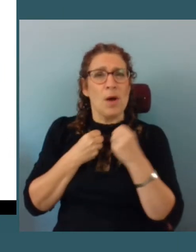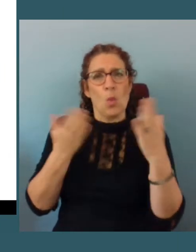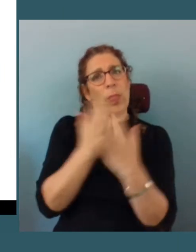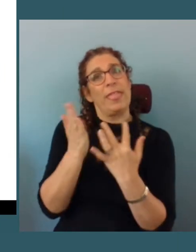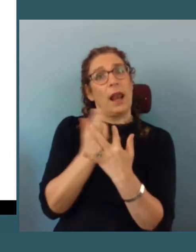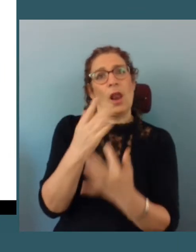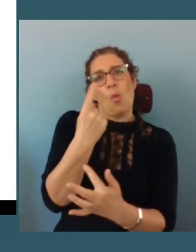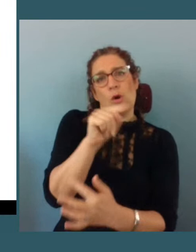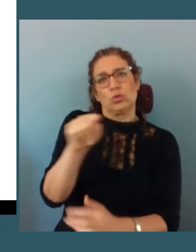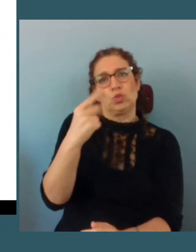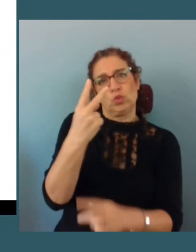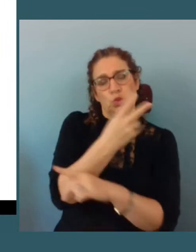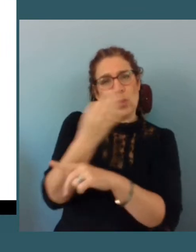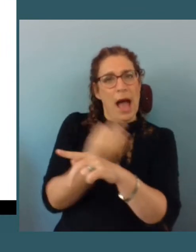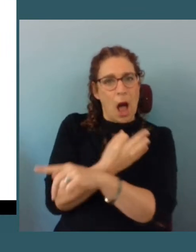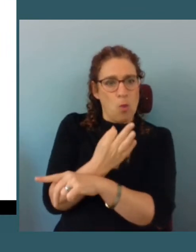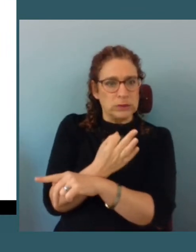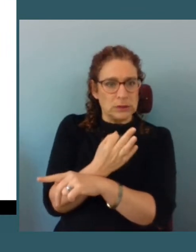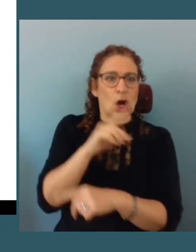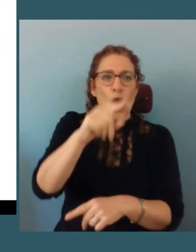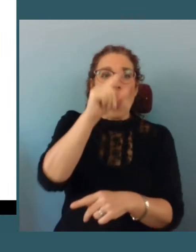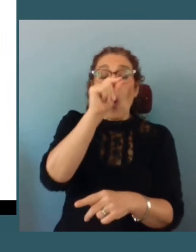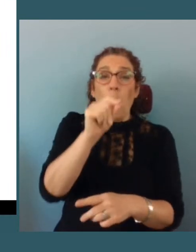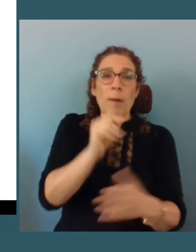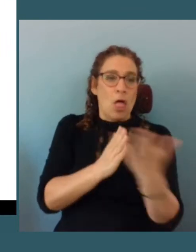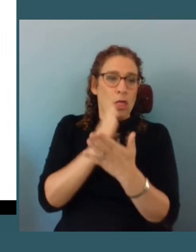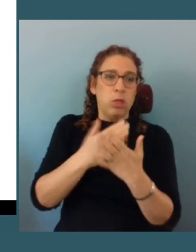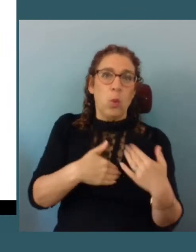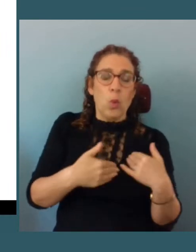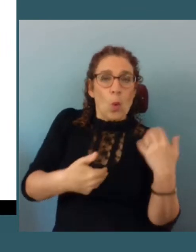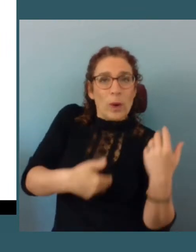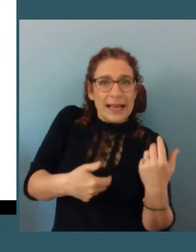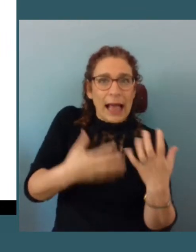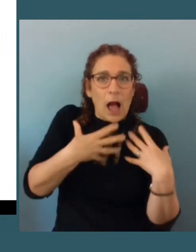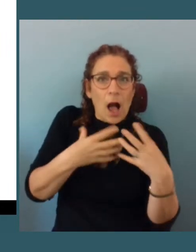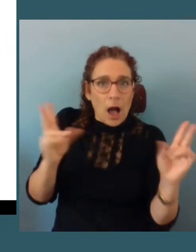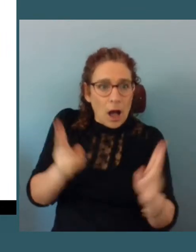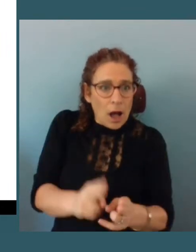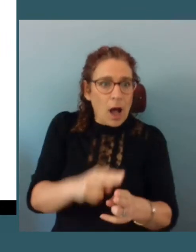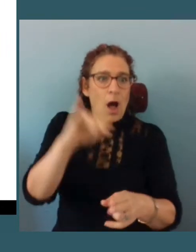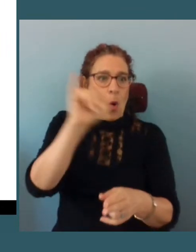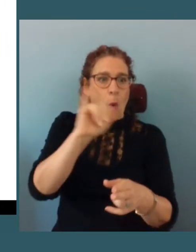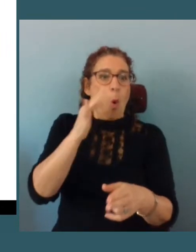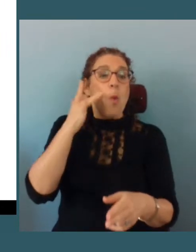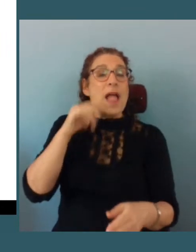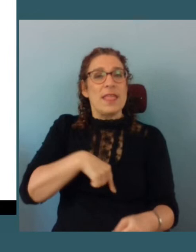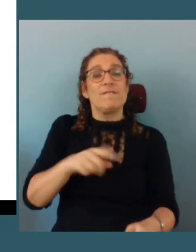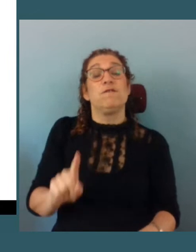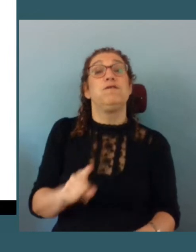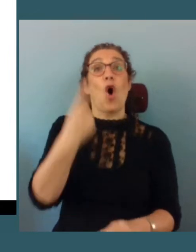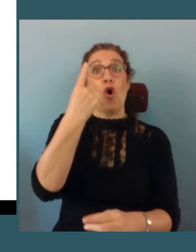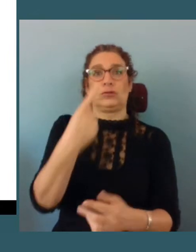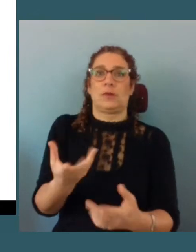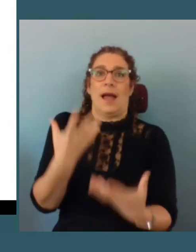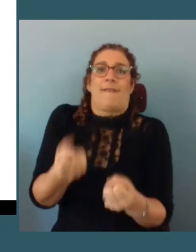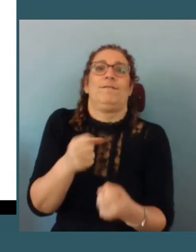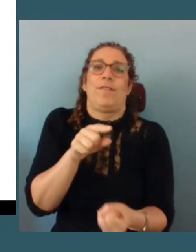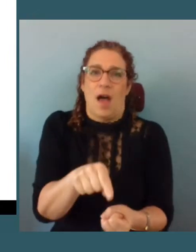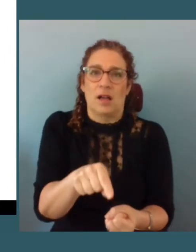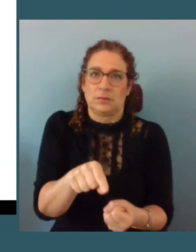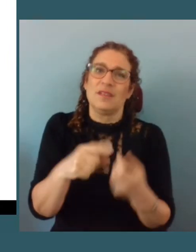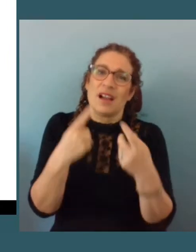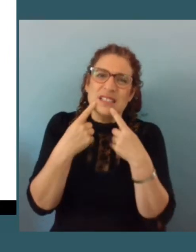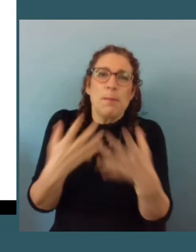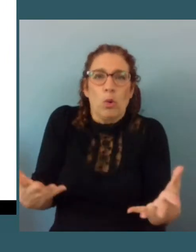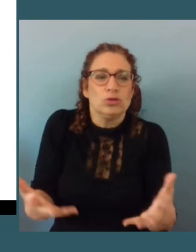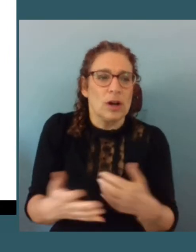occurs often during weaning or and first known exposure. The environment, so if it's a new part